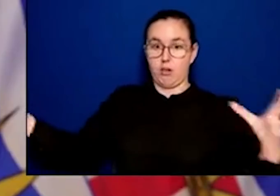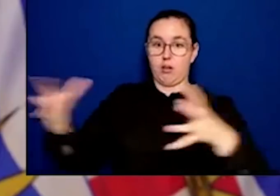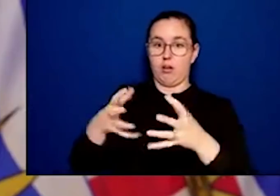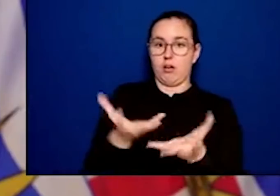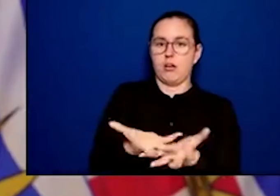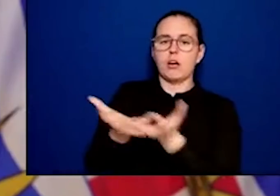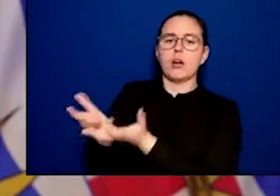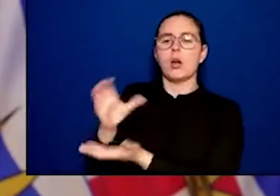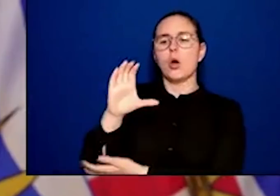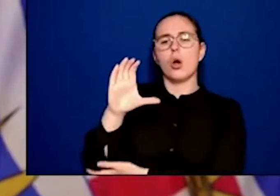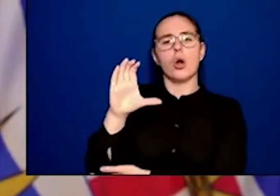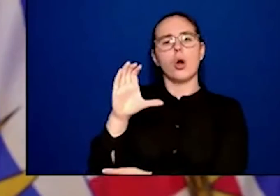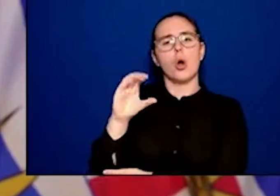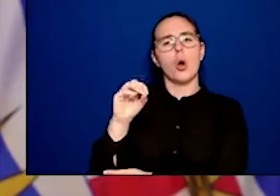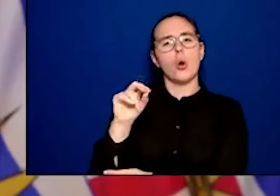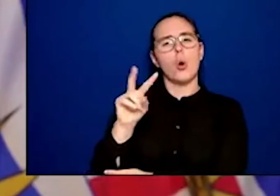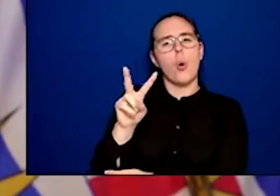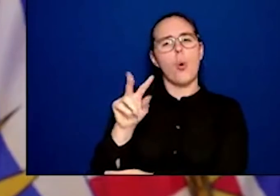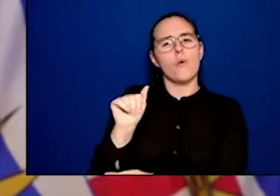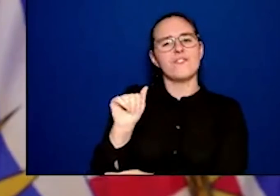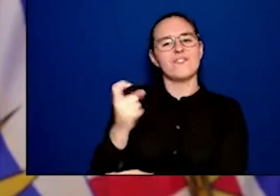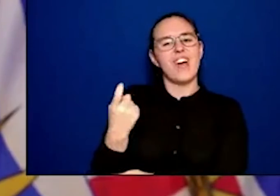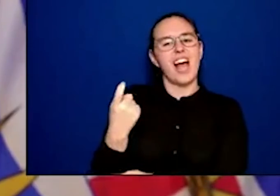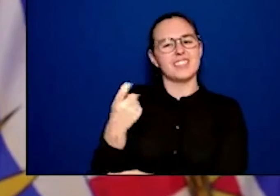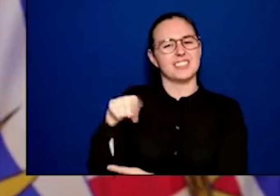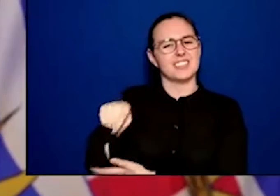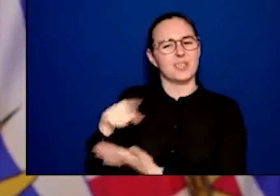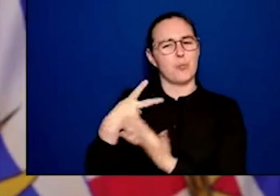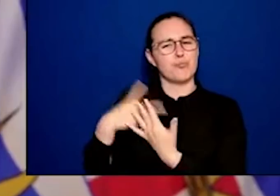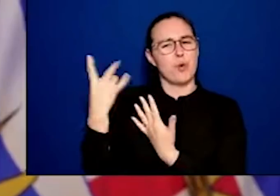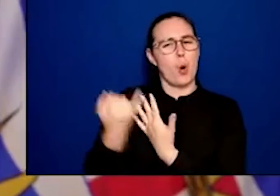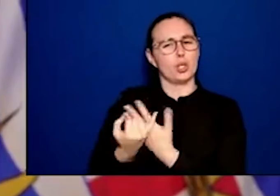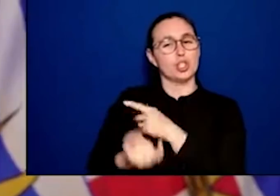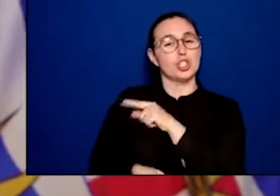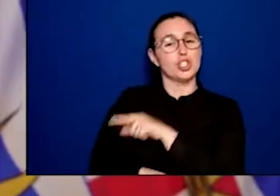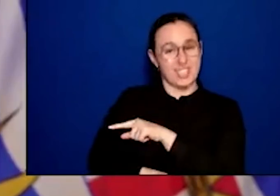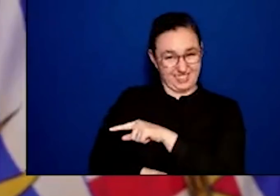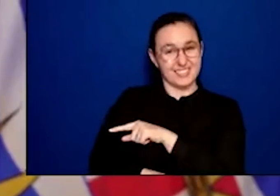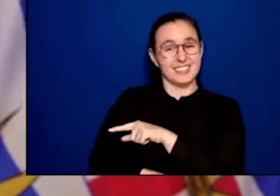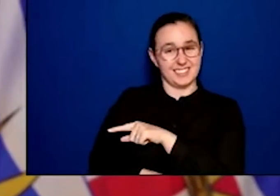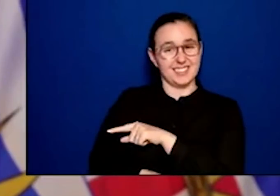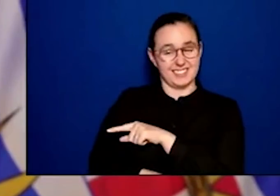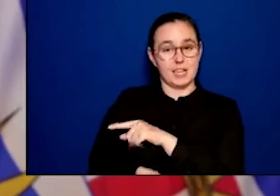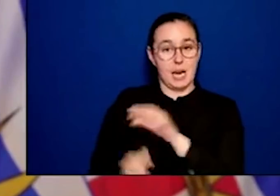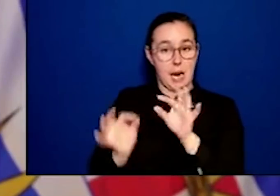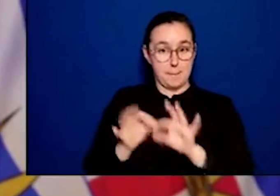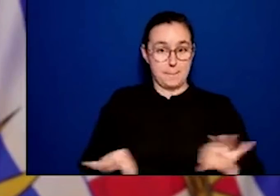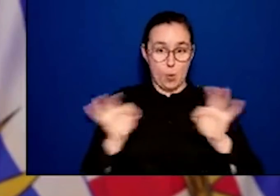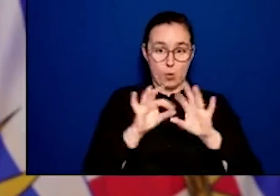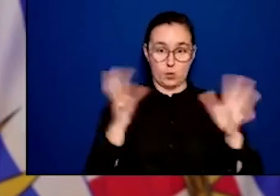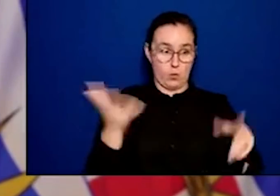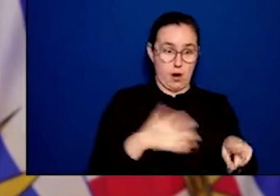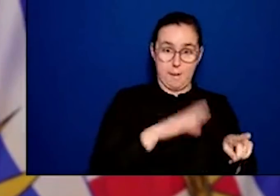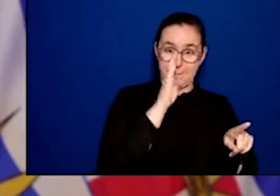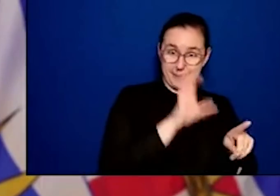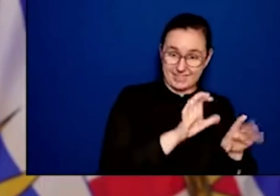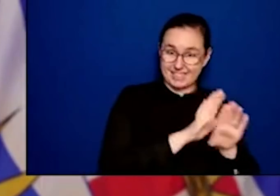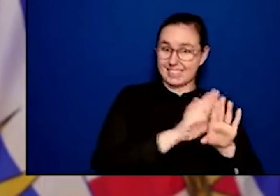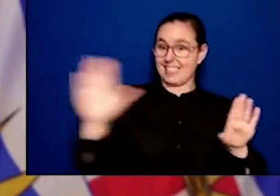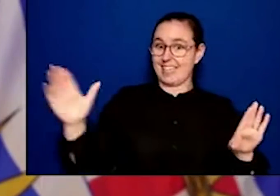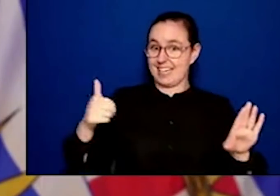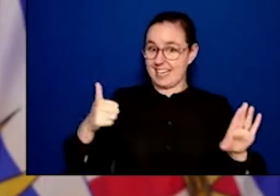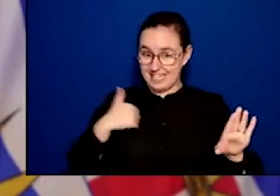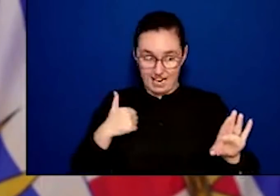is incredibly important for all of us in BC and in Canada that people around the world are vaccinated